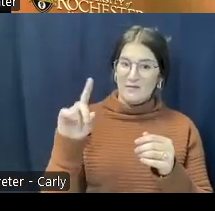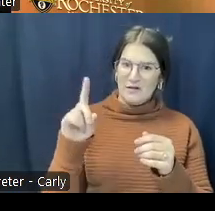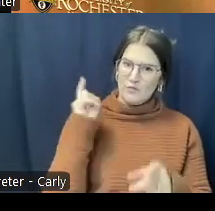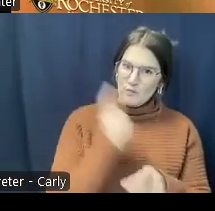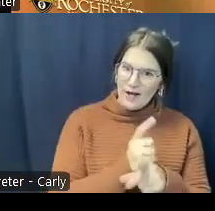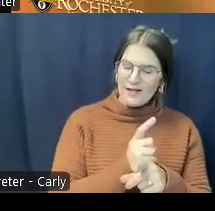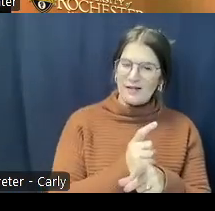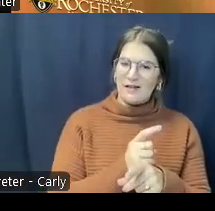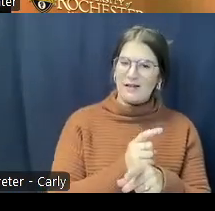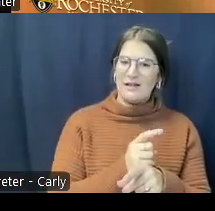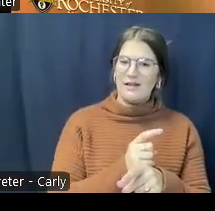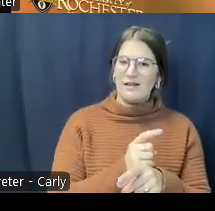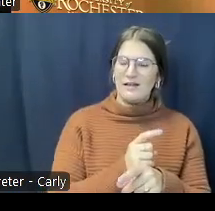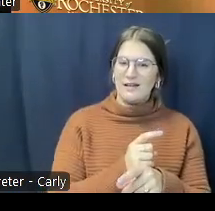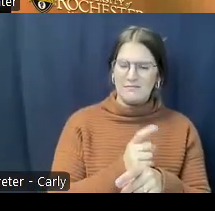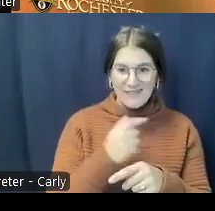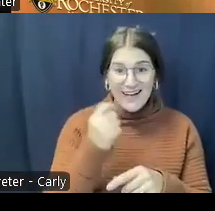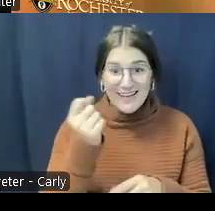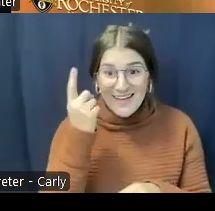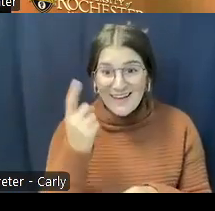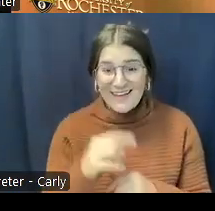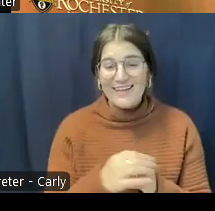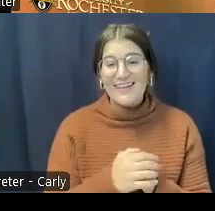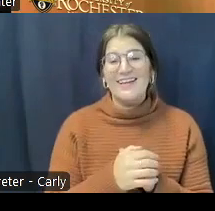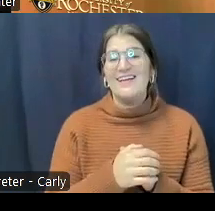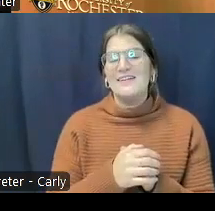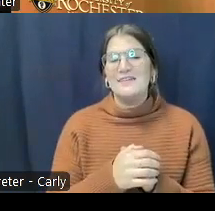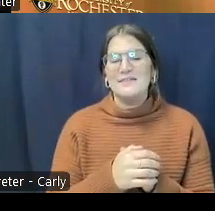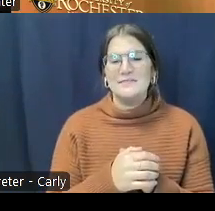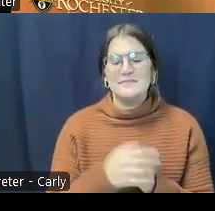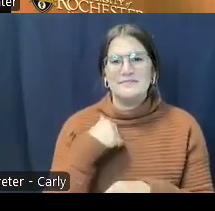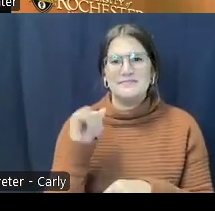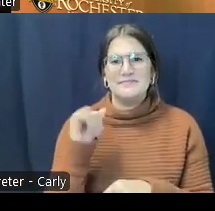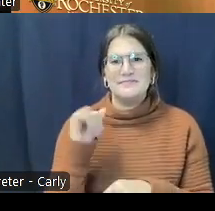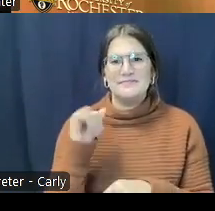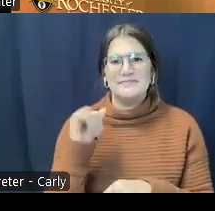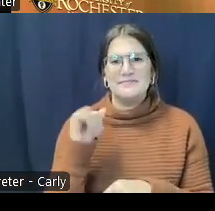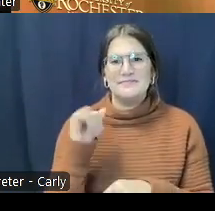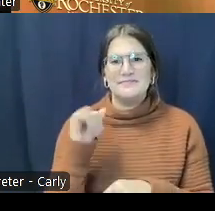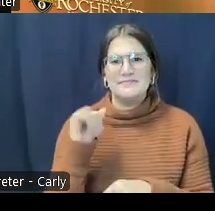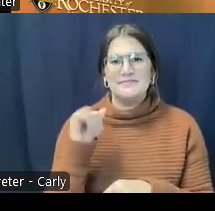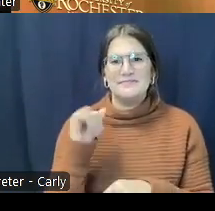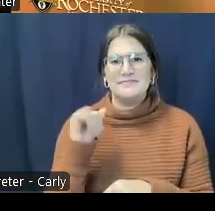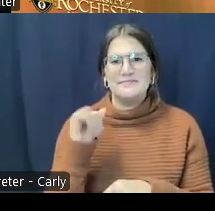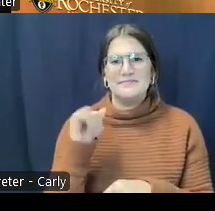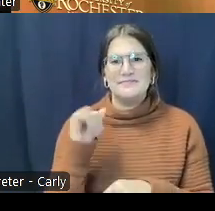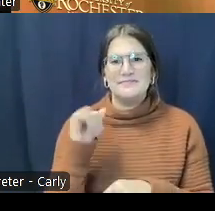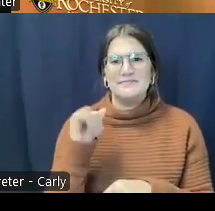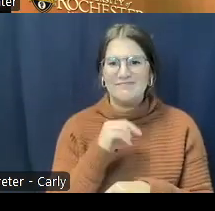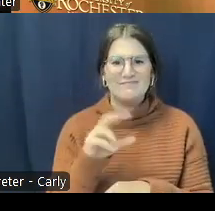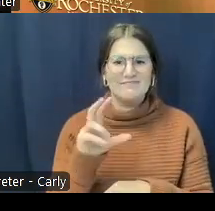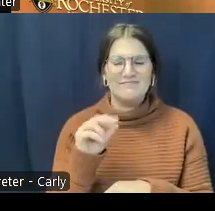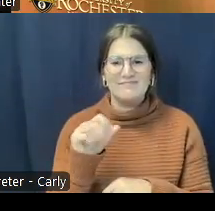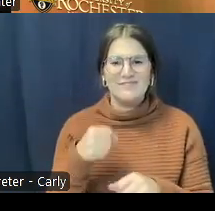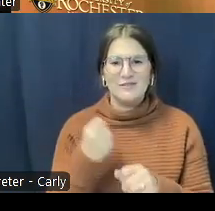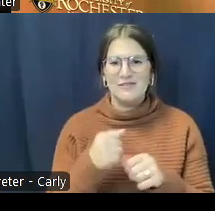right. I get it now. Here I was like 30 years into my career. I've studied psychoanalysis, all that